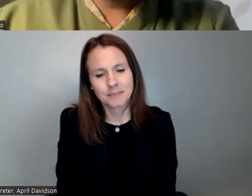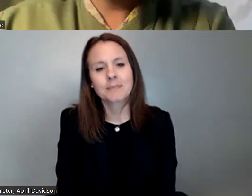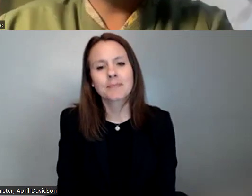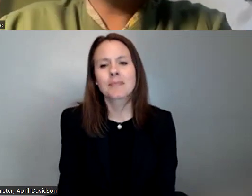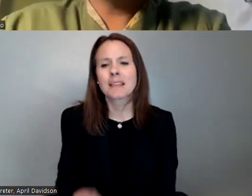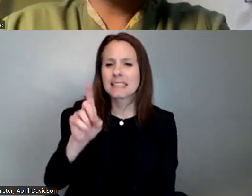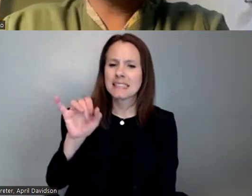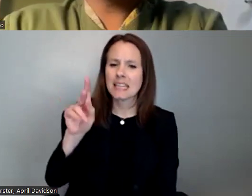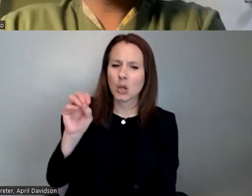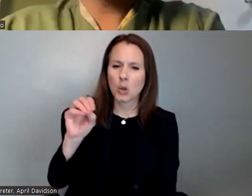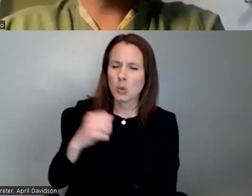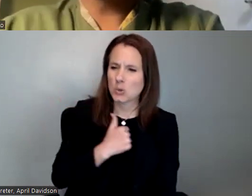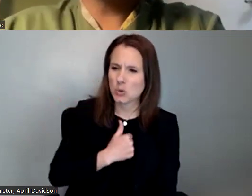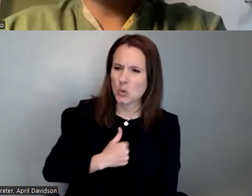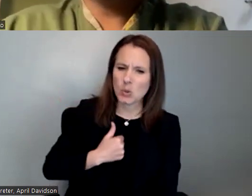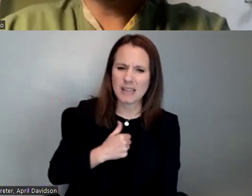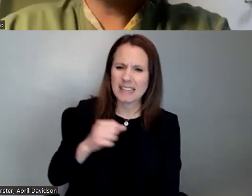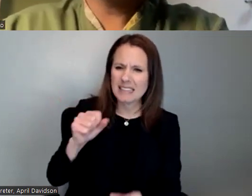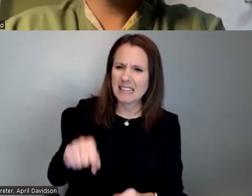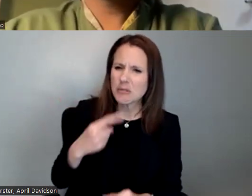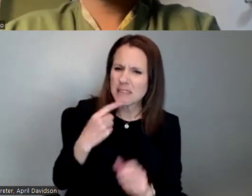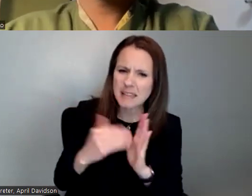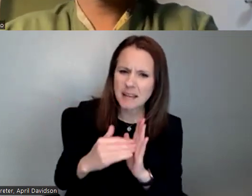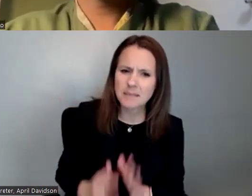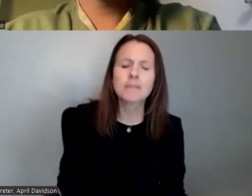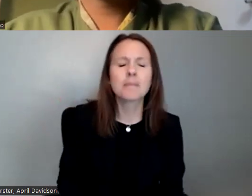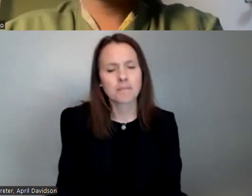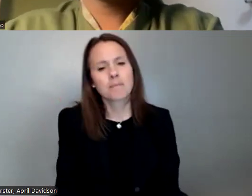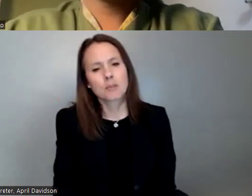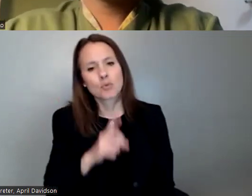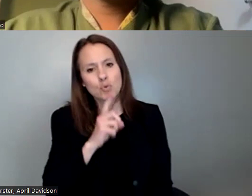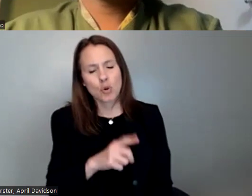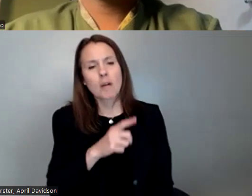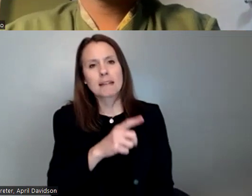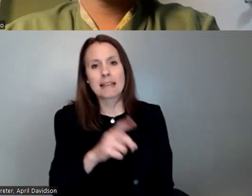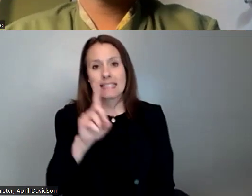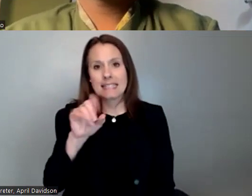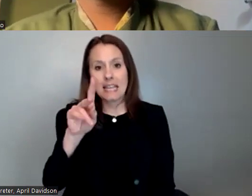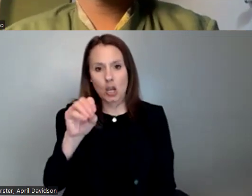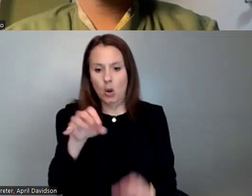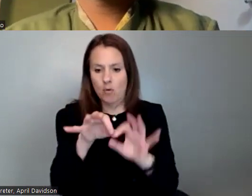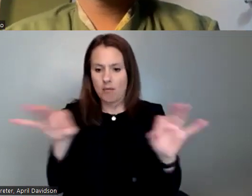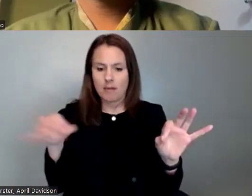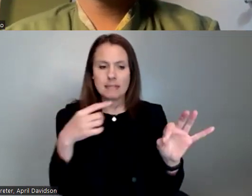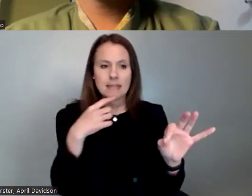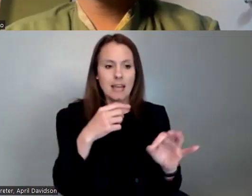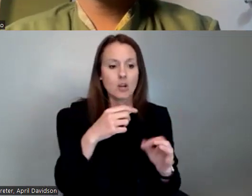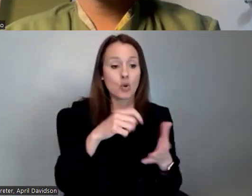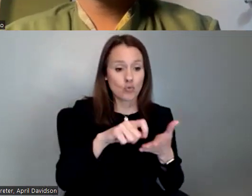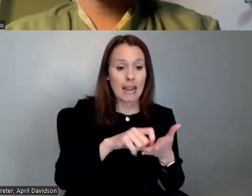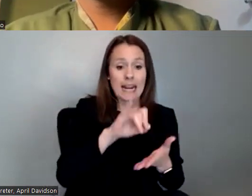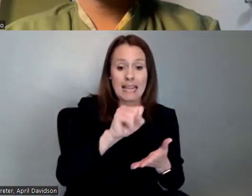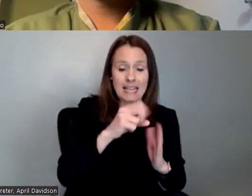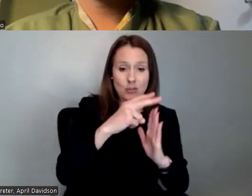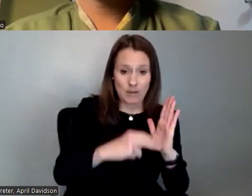Sorry, Chair, this is Dicko speaking. Could you repeat the question? Sure. It says Deco mentioned writing is reading and we are reading